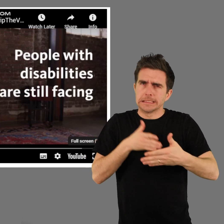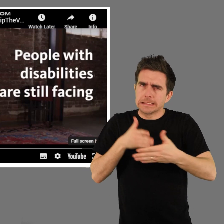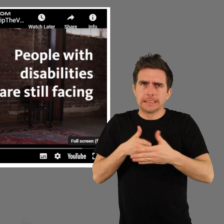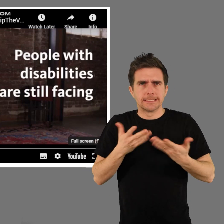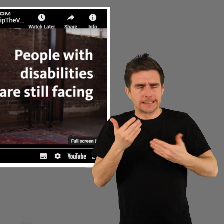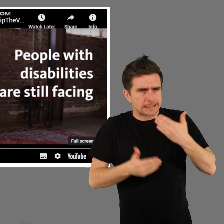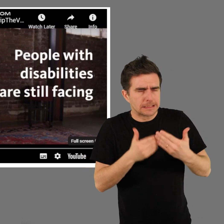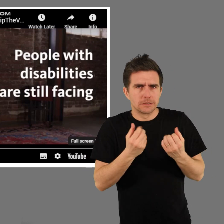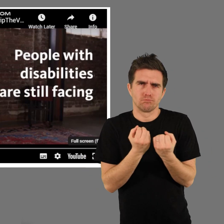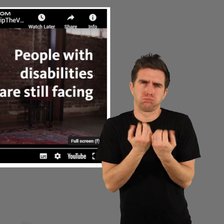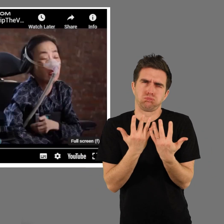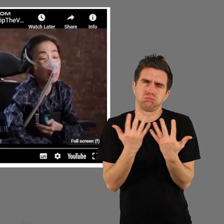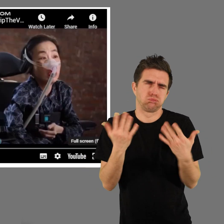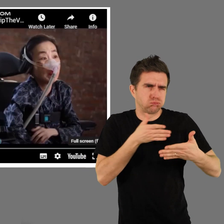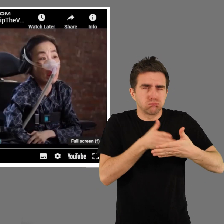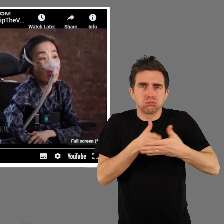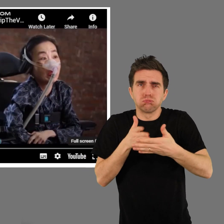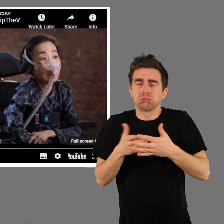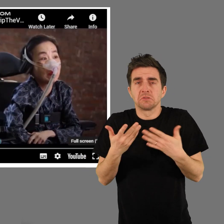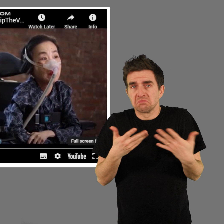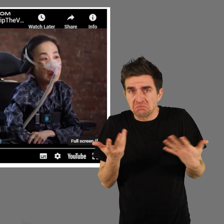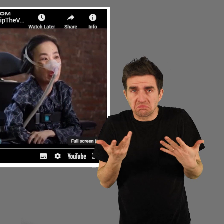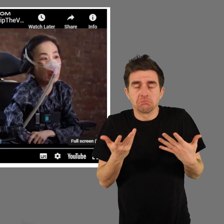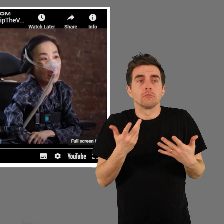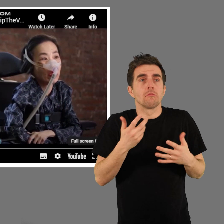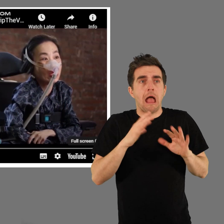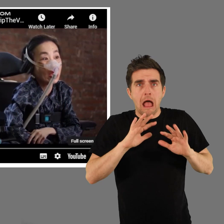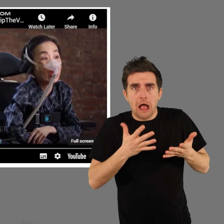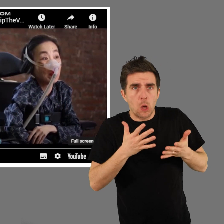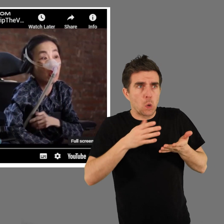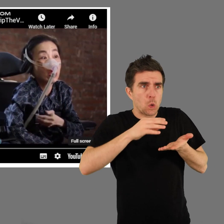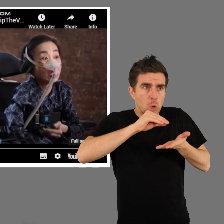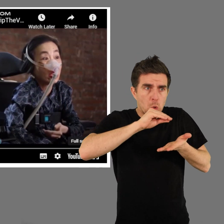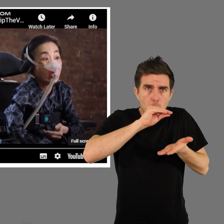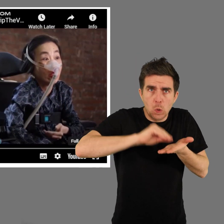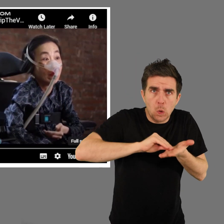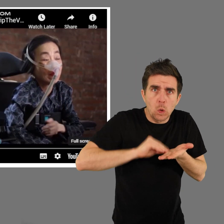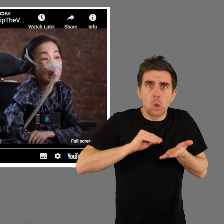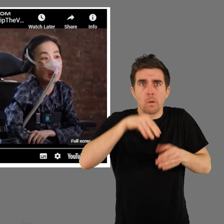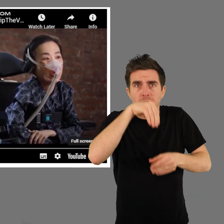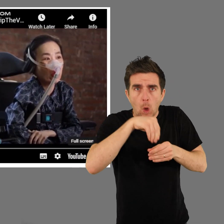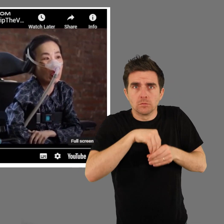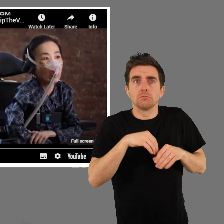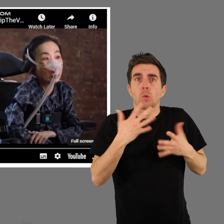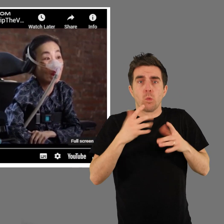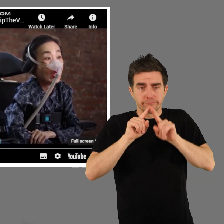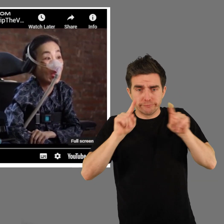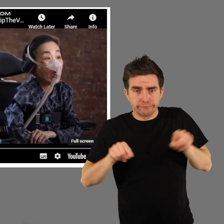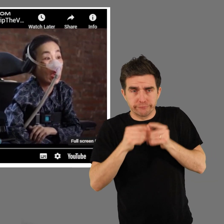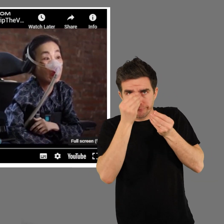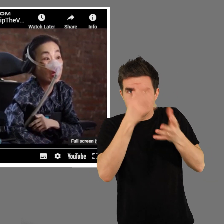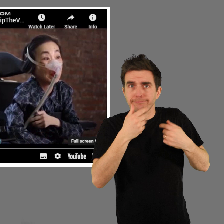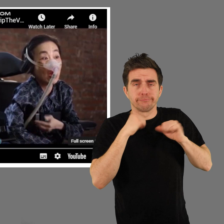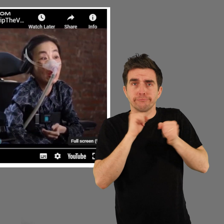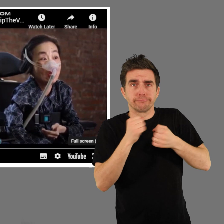still facing numerous barriers, whether it's at the polling station, whether it's filling out